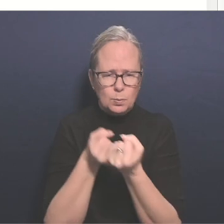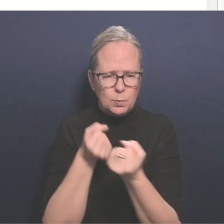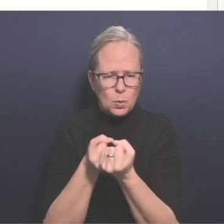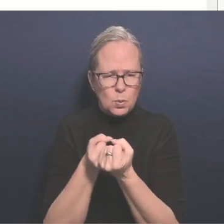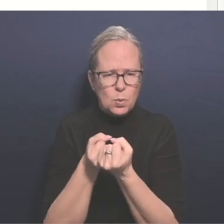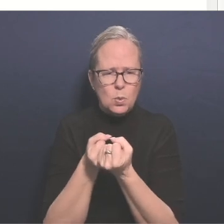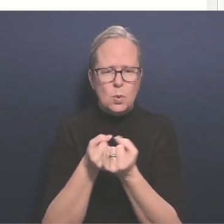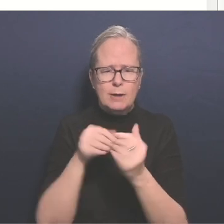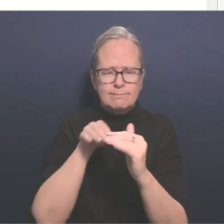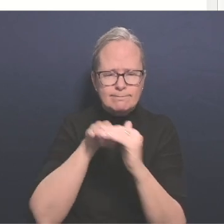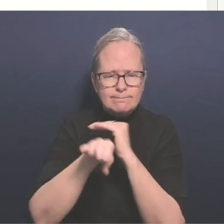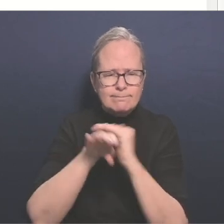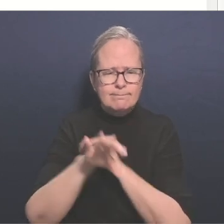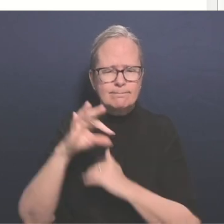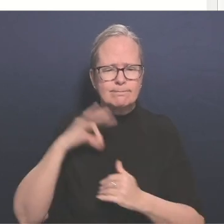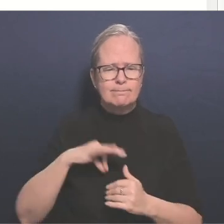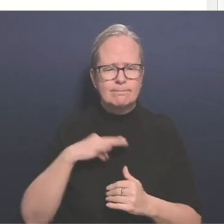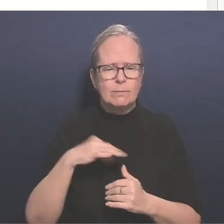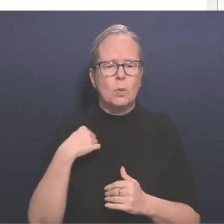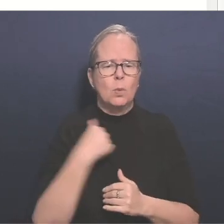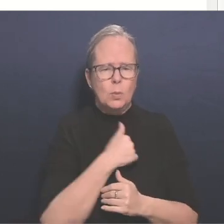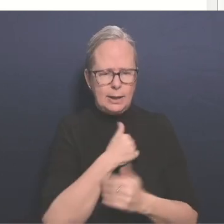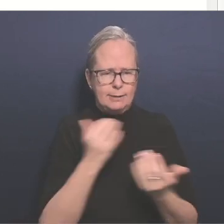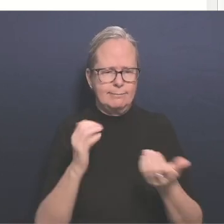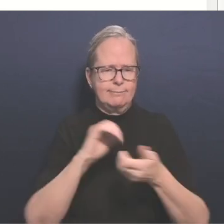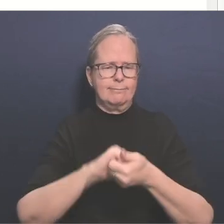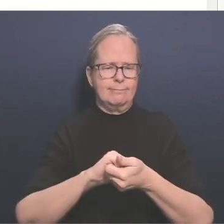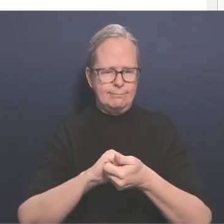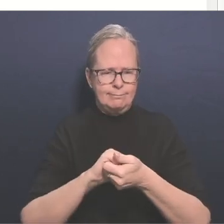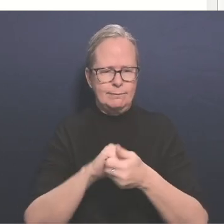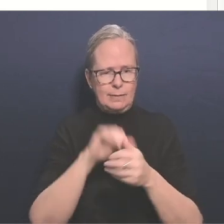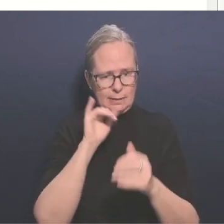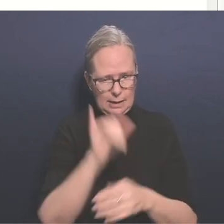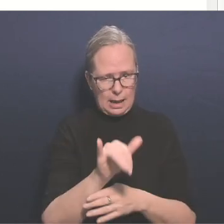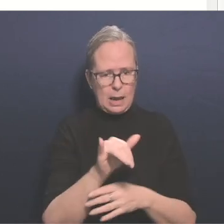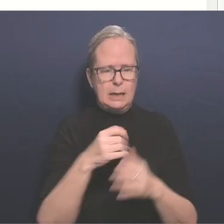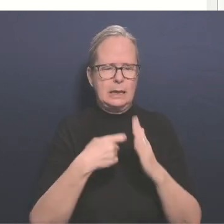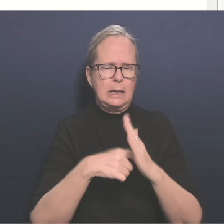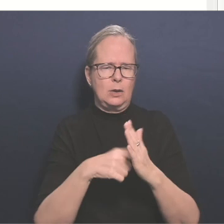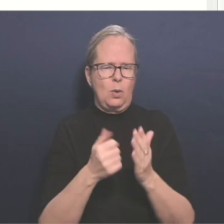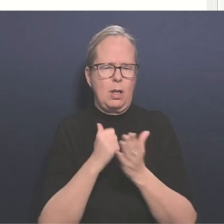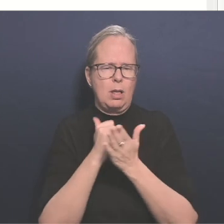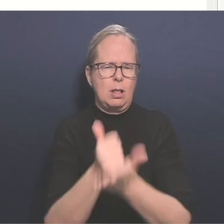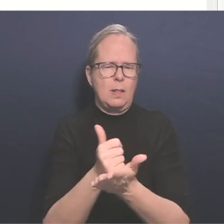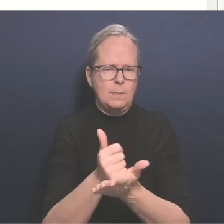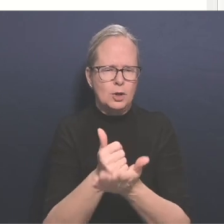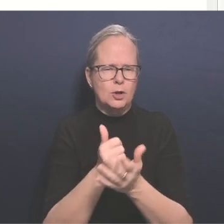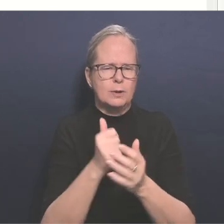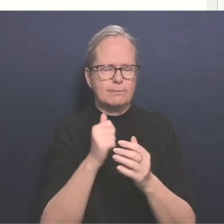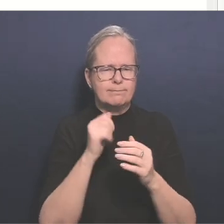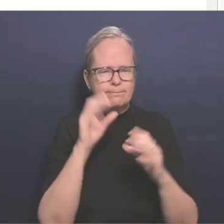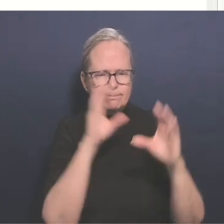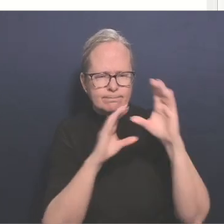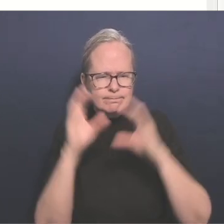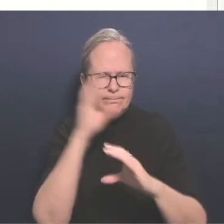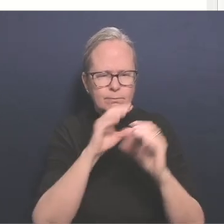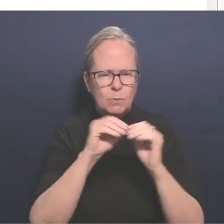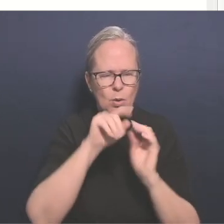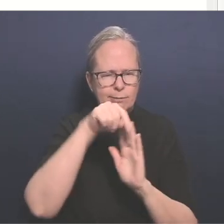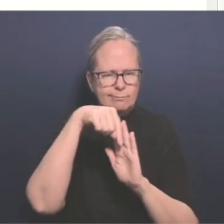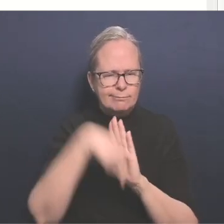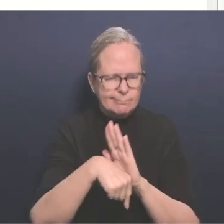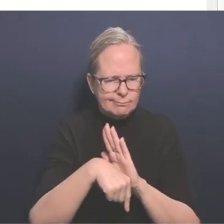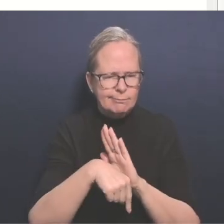said people must be aware of before you even venture into trying to get disability benefits. And that's the need to have a doctor